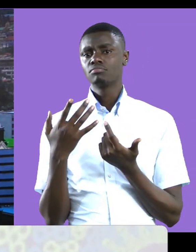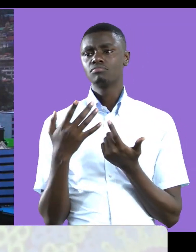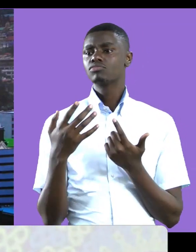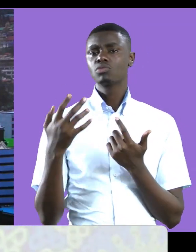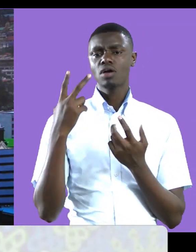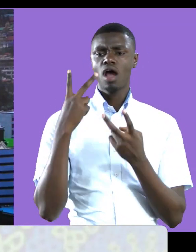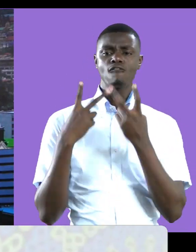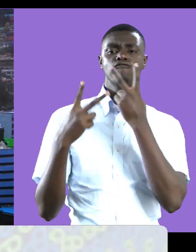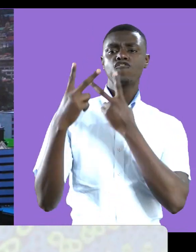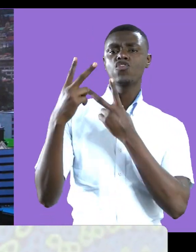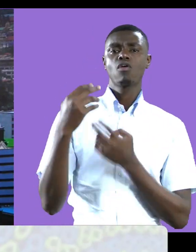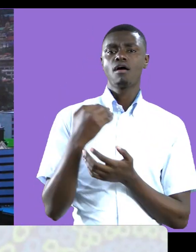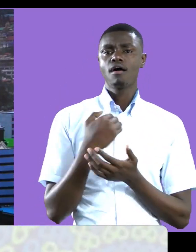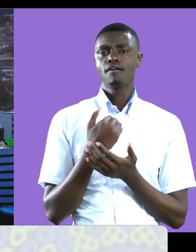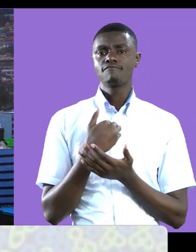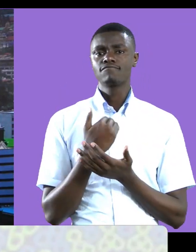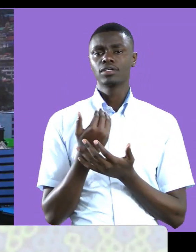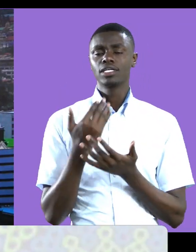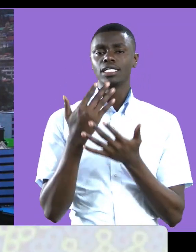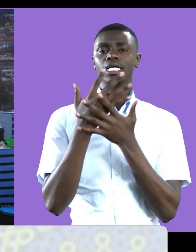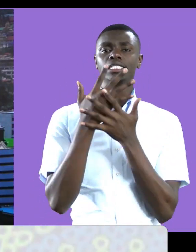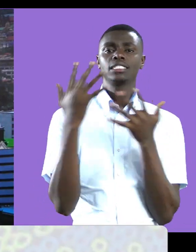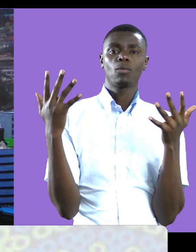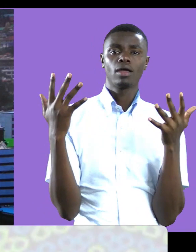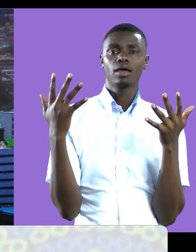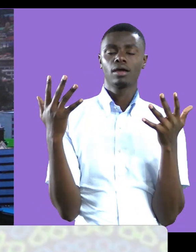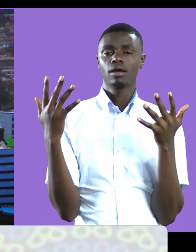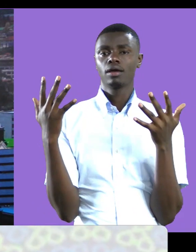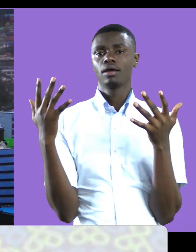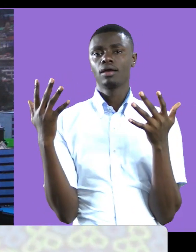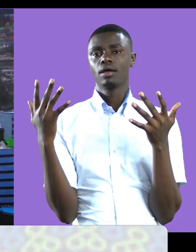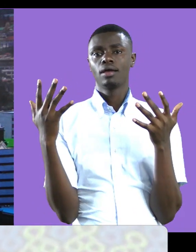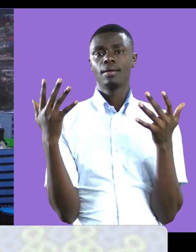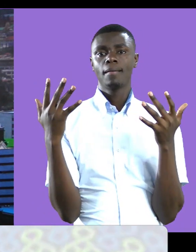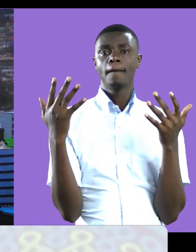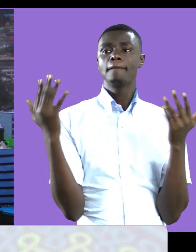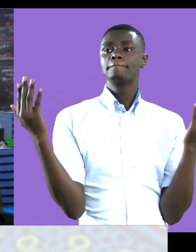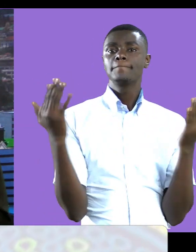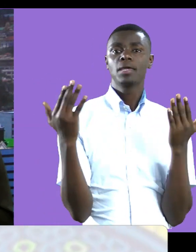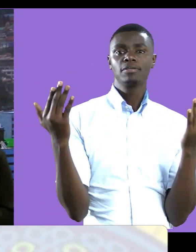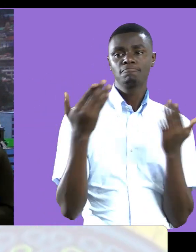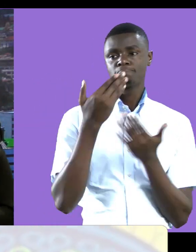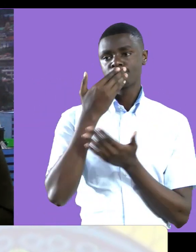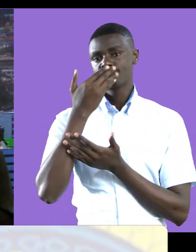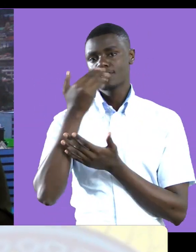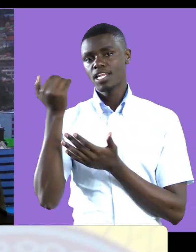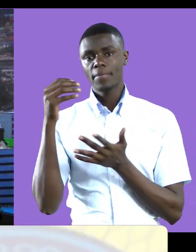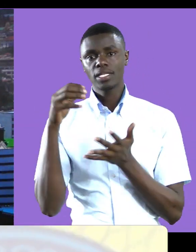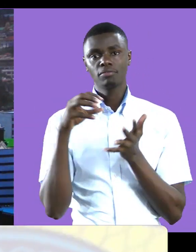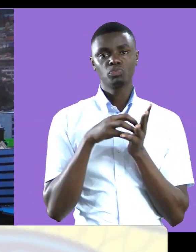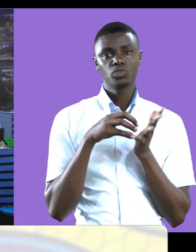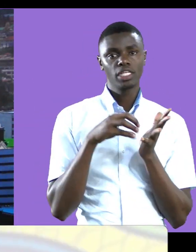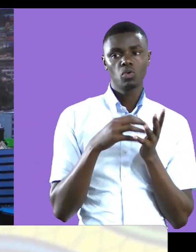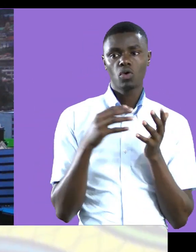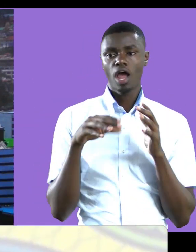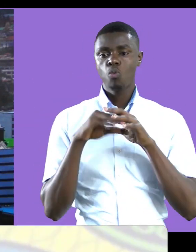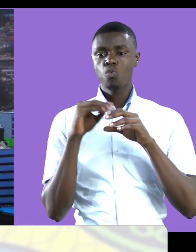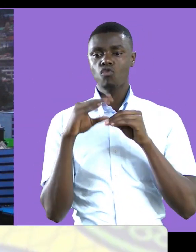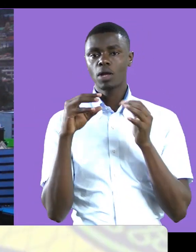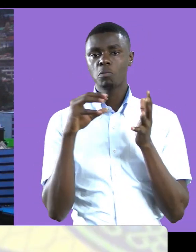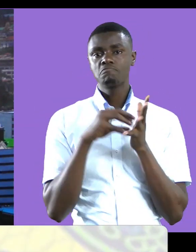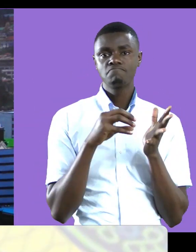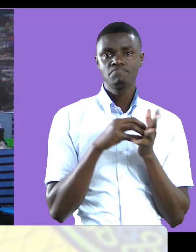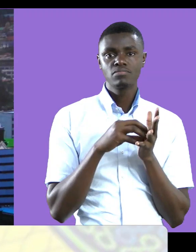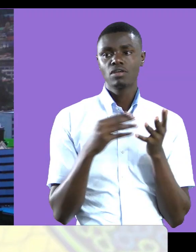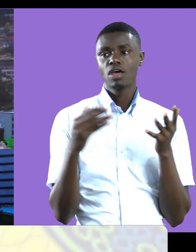envisioning somewhere she's maybe in a better state, in a comfortable state, Mali.